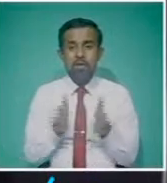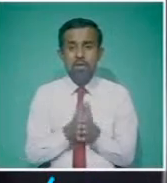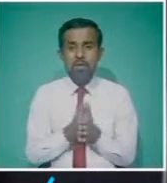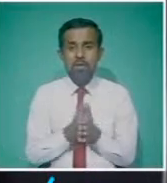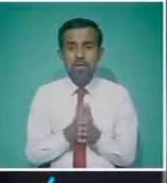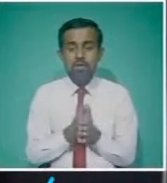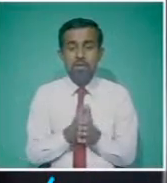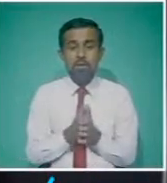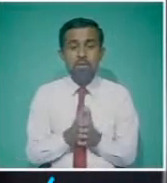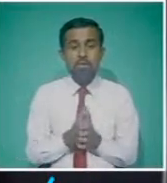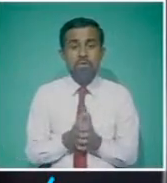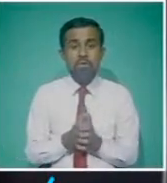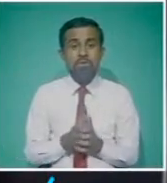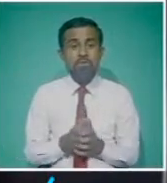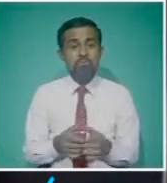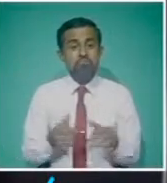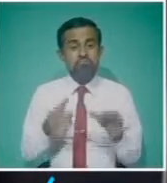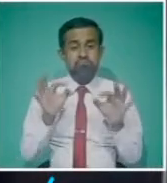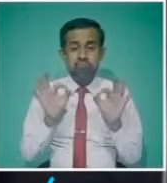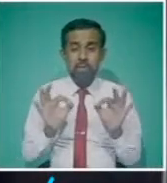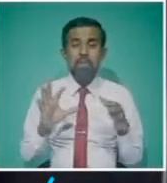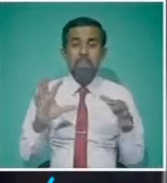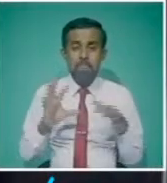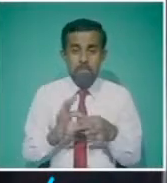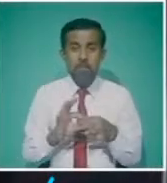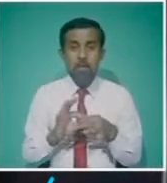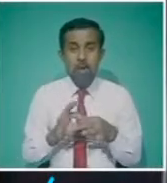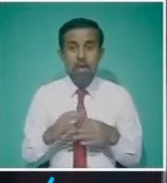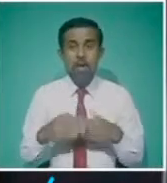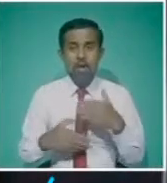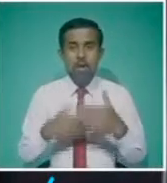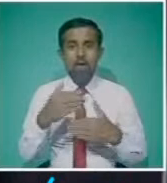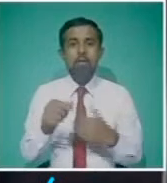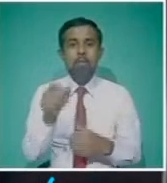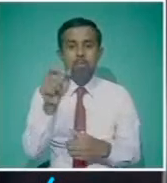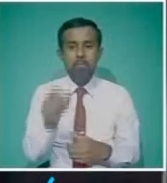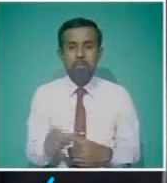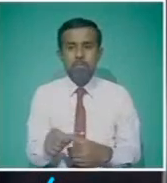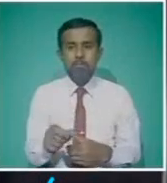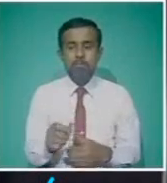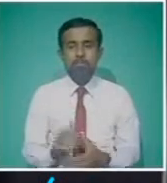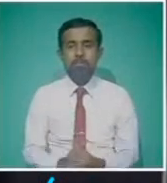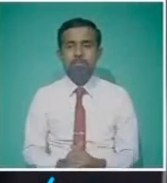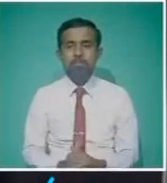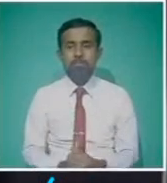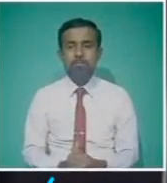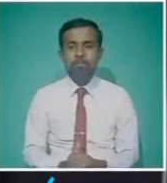country, and hopefully a deep affection towards our people.